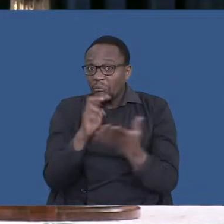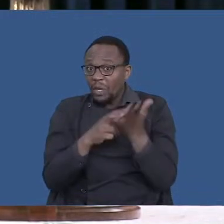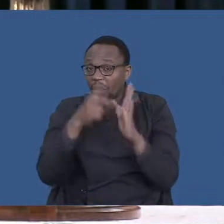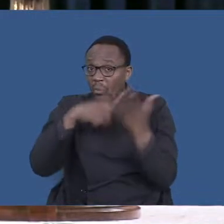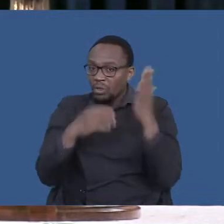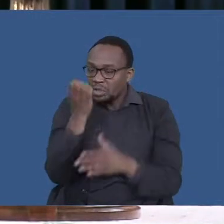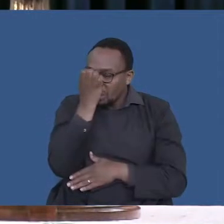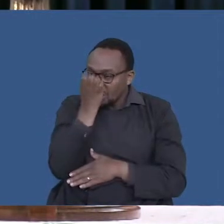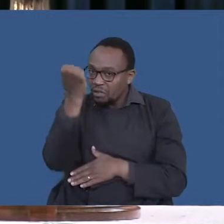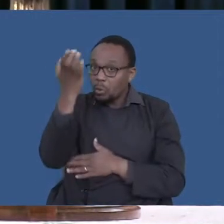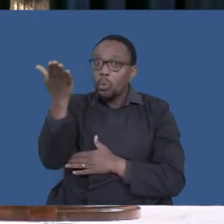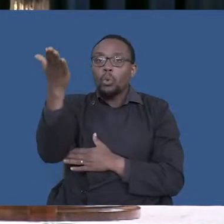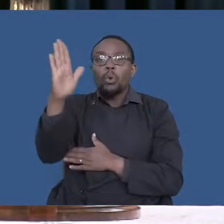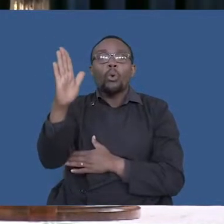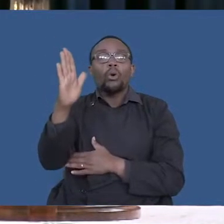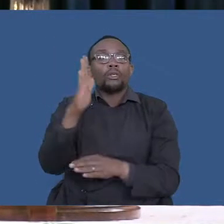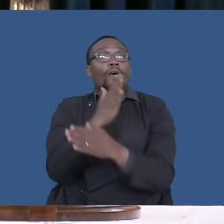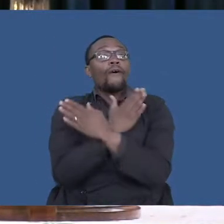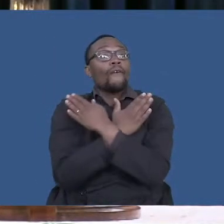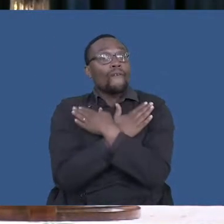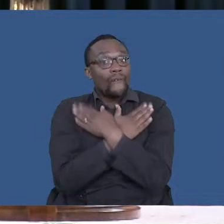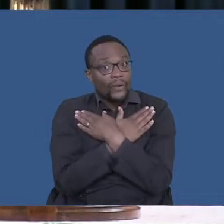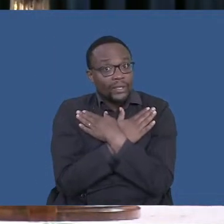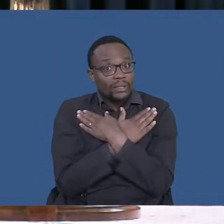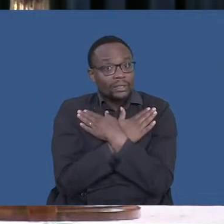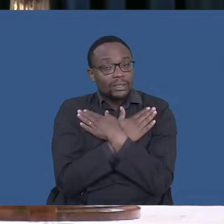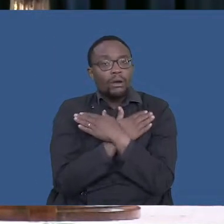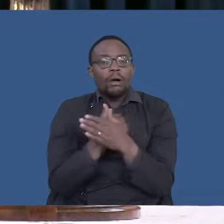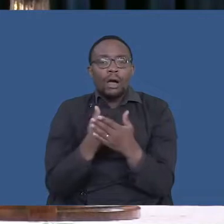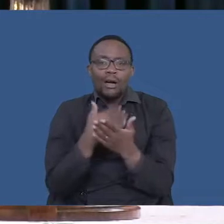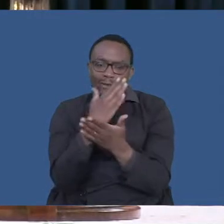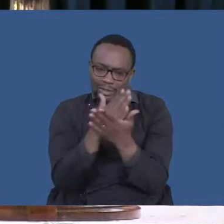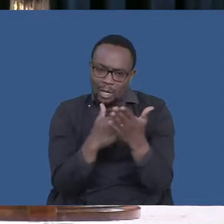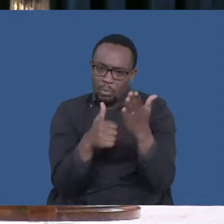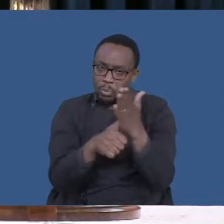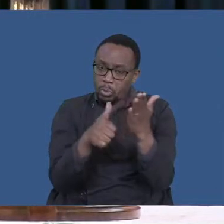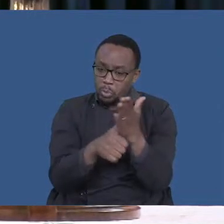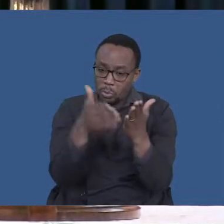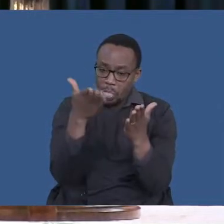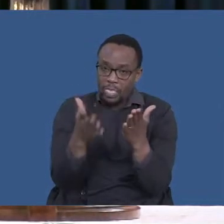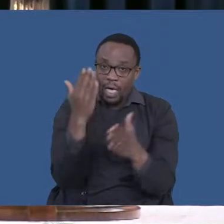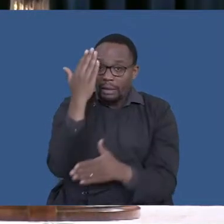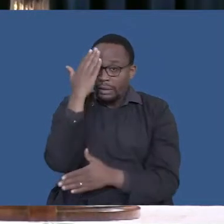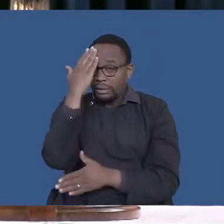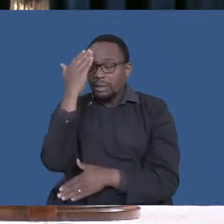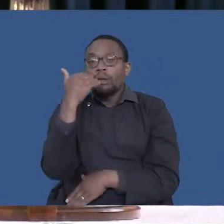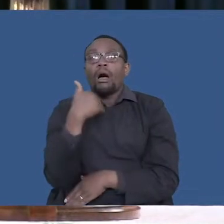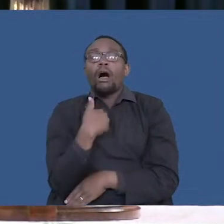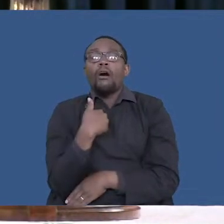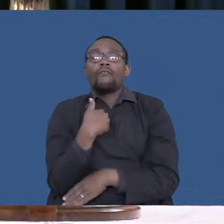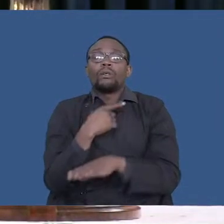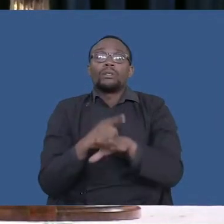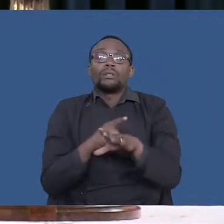completely. Friends, these are some of the gaps that actually the Israelites